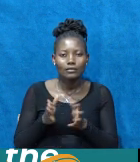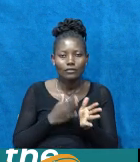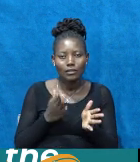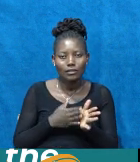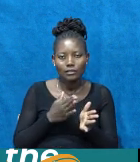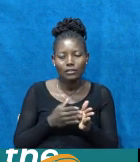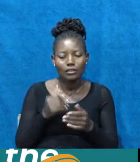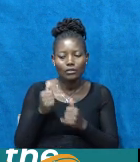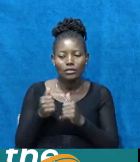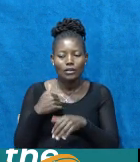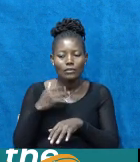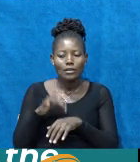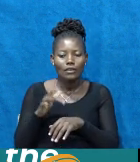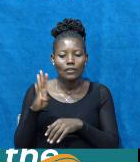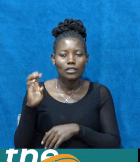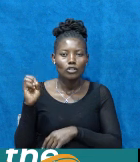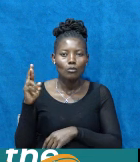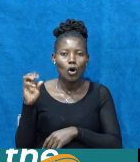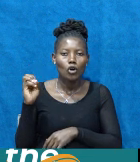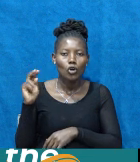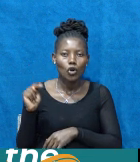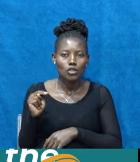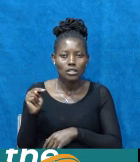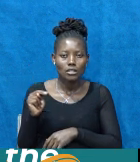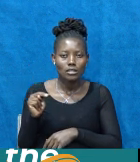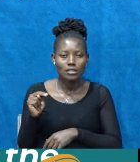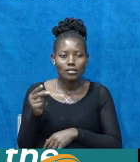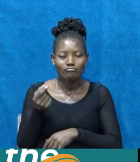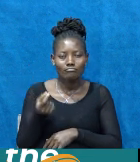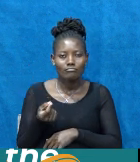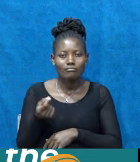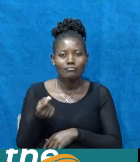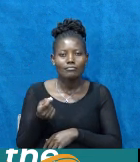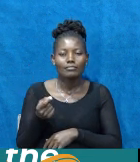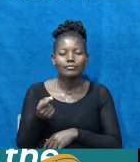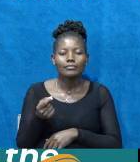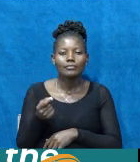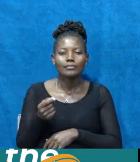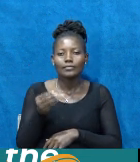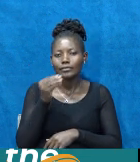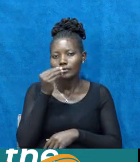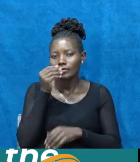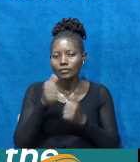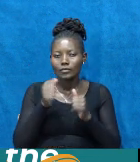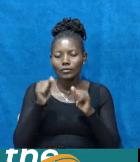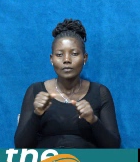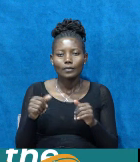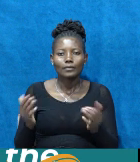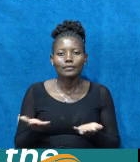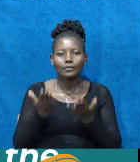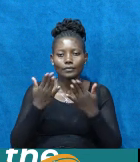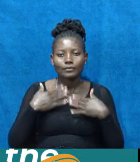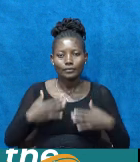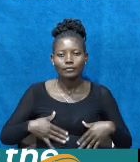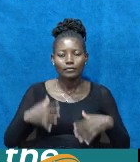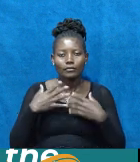encouraging recovery of various muscles that have been affected. Boron, usually a micronutrient, this is a